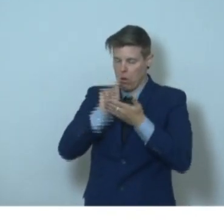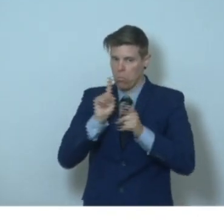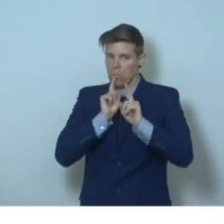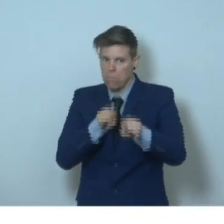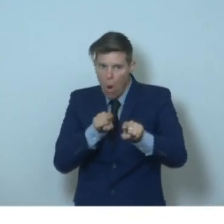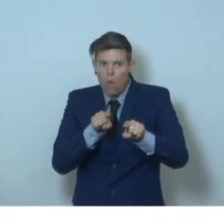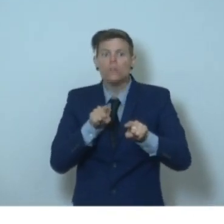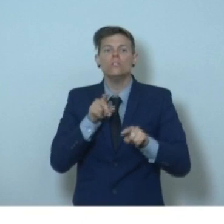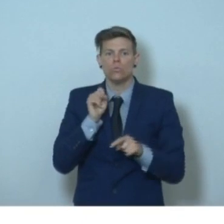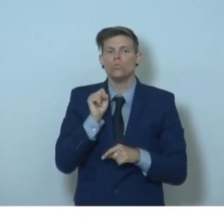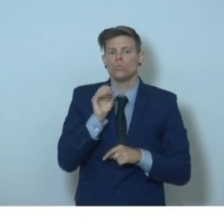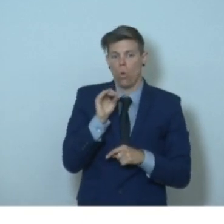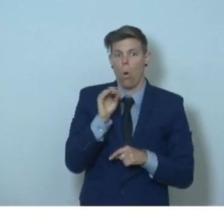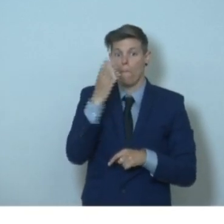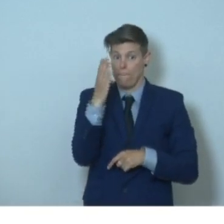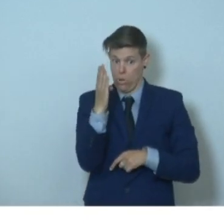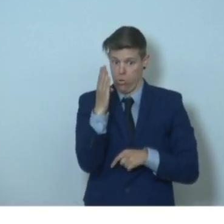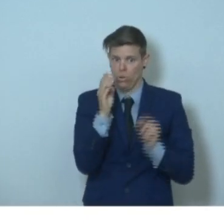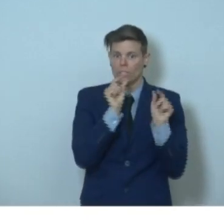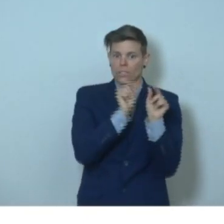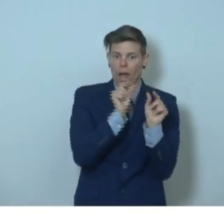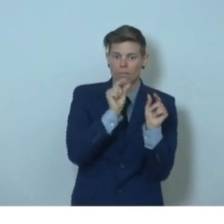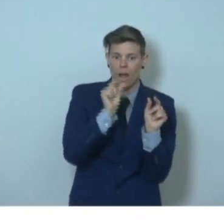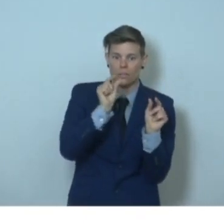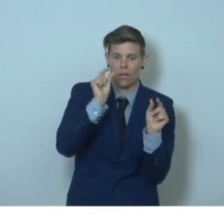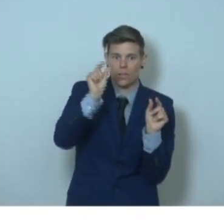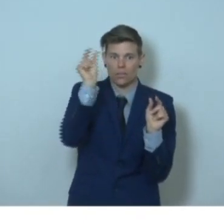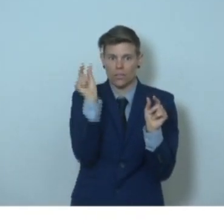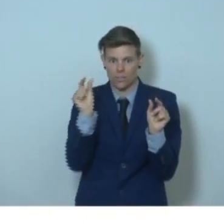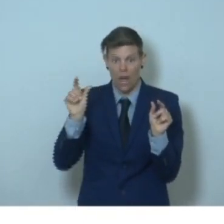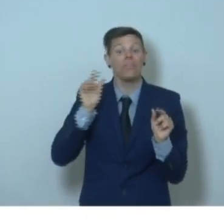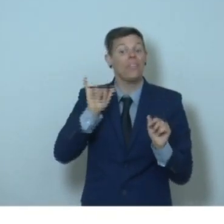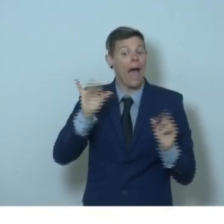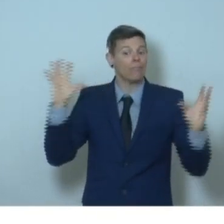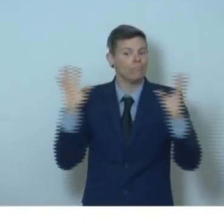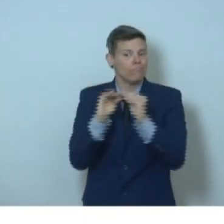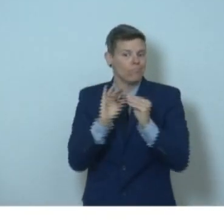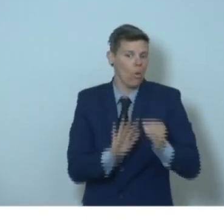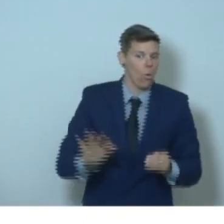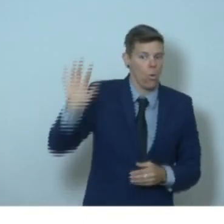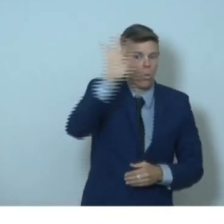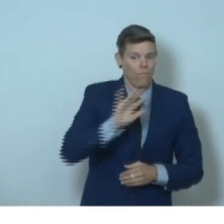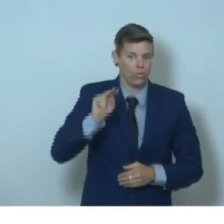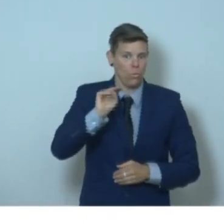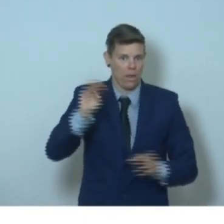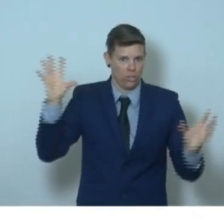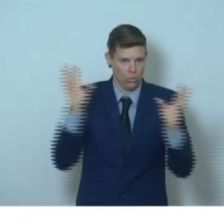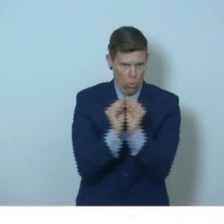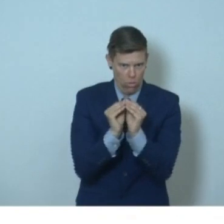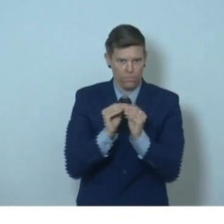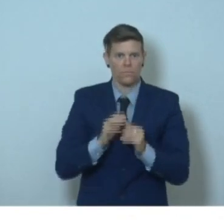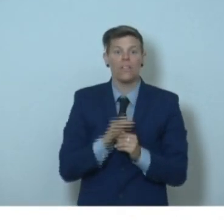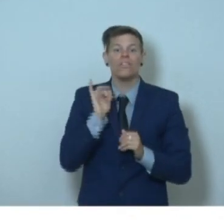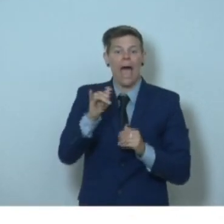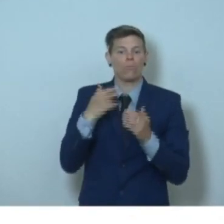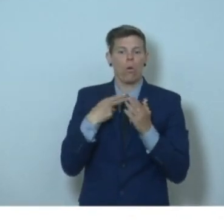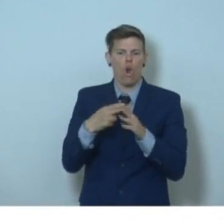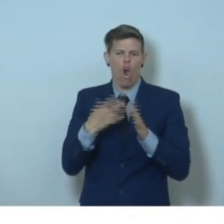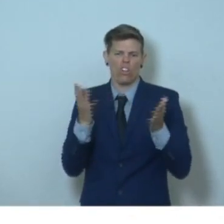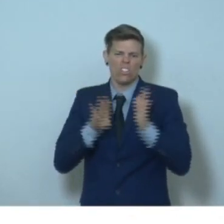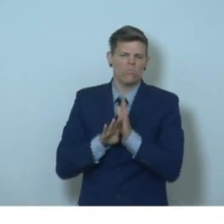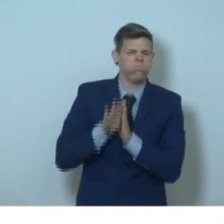the dotted blue line, which is all of New Mexico. And you can see this relatively rapid, what we call exponential rise in